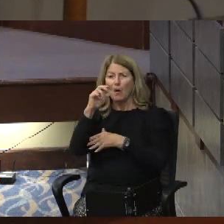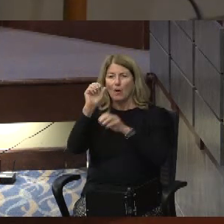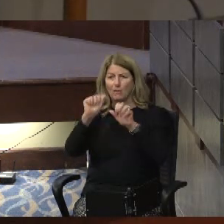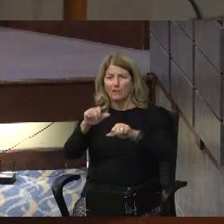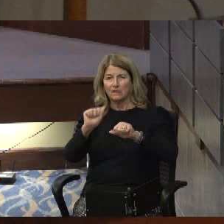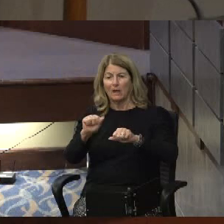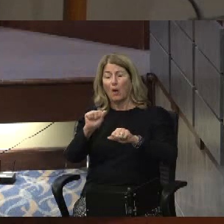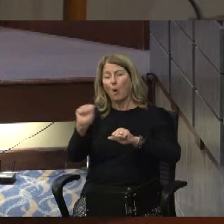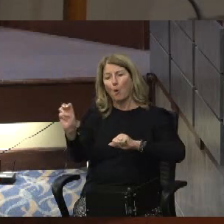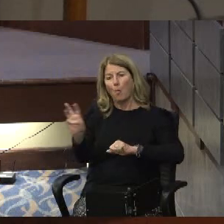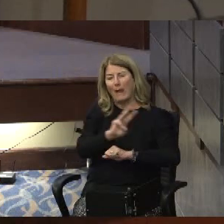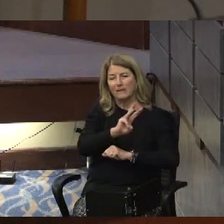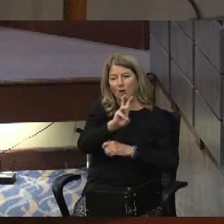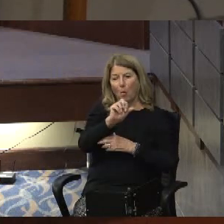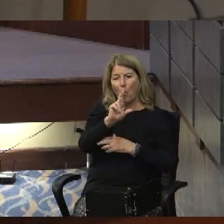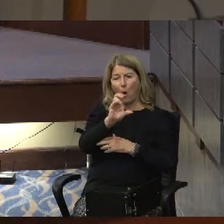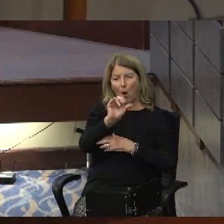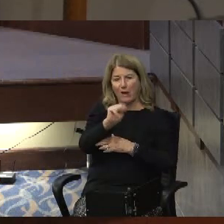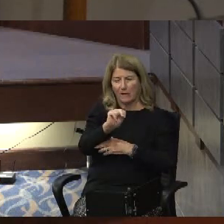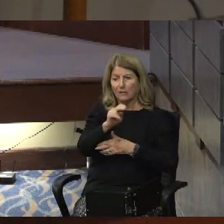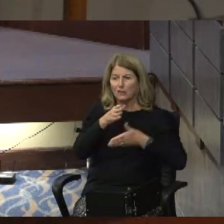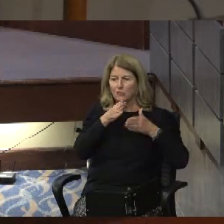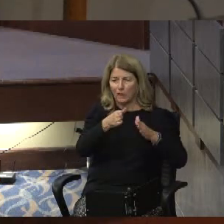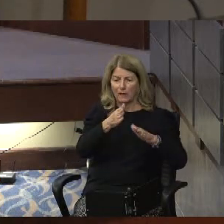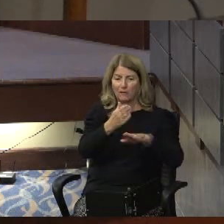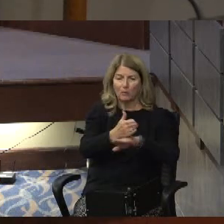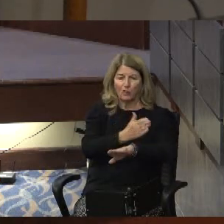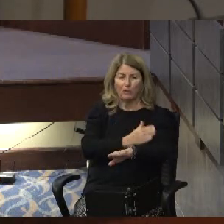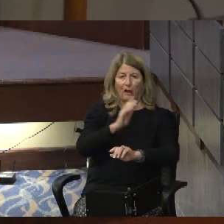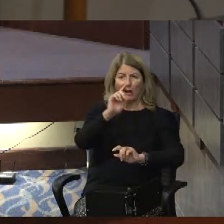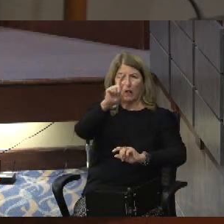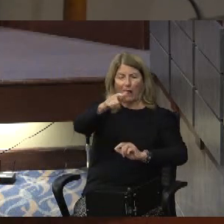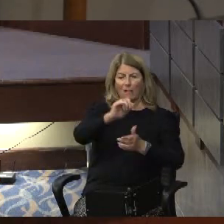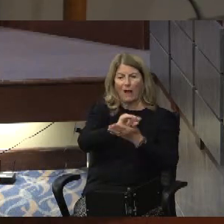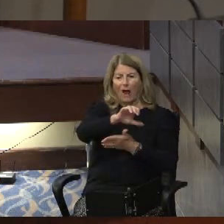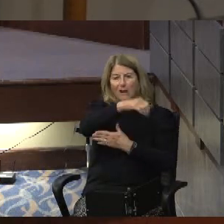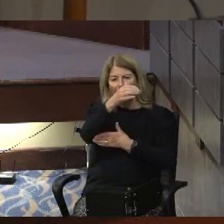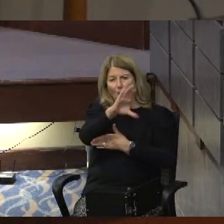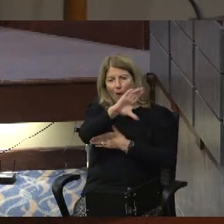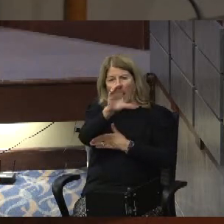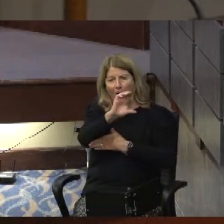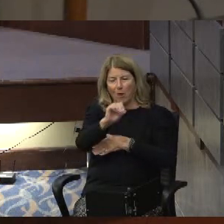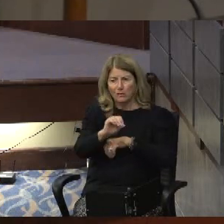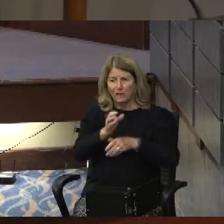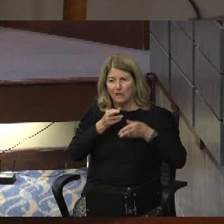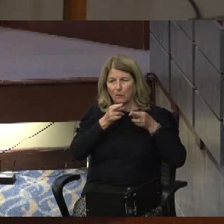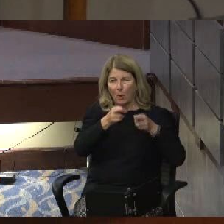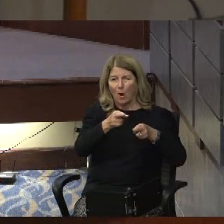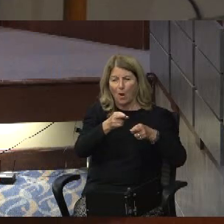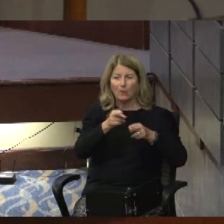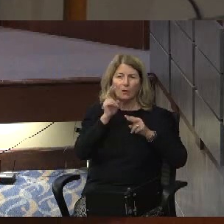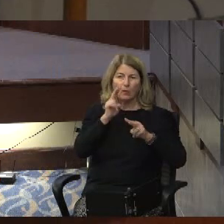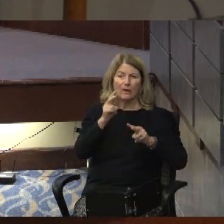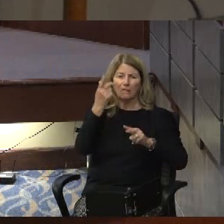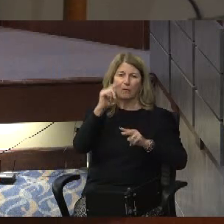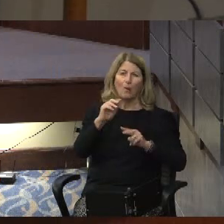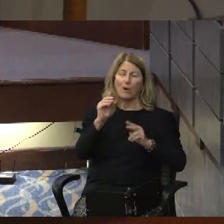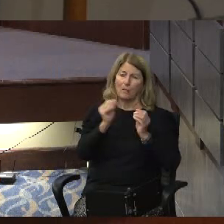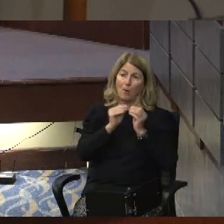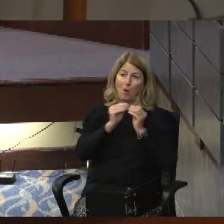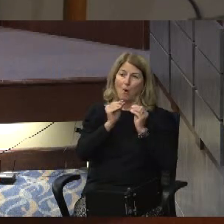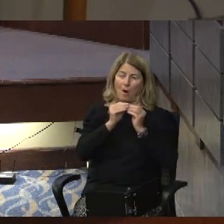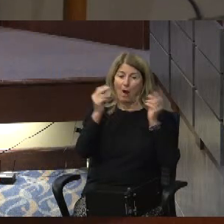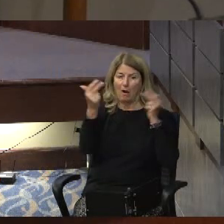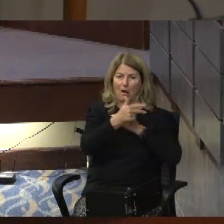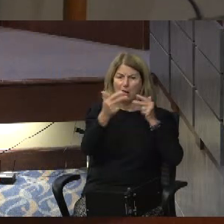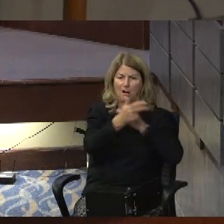Street improvements down the road, which is another county road looking but much higher capacity road